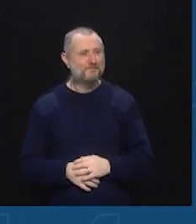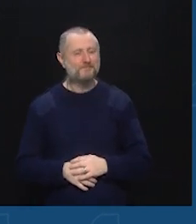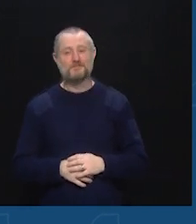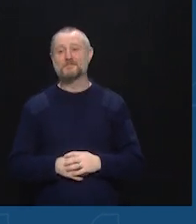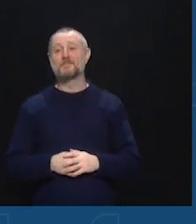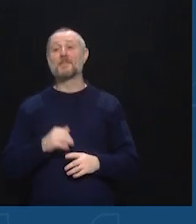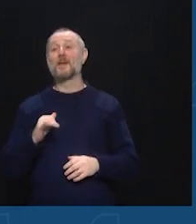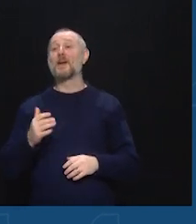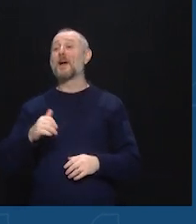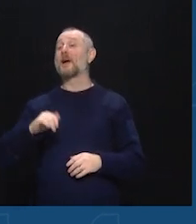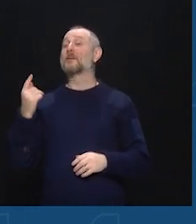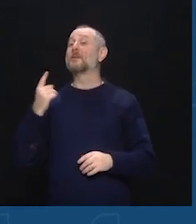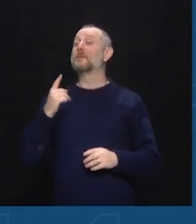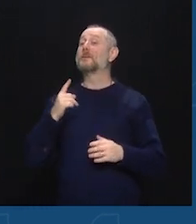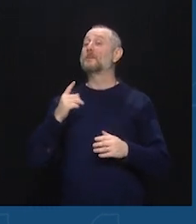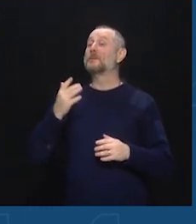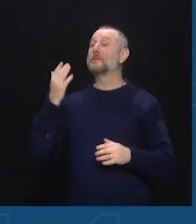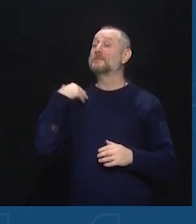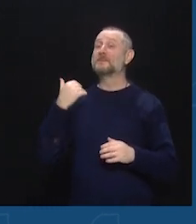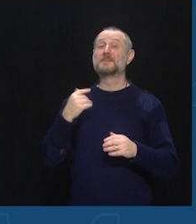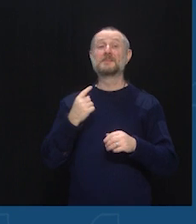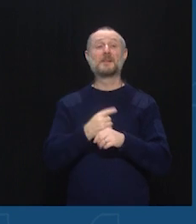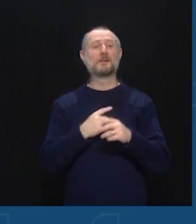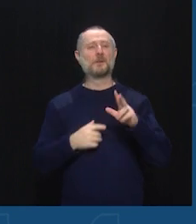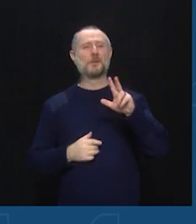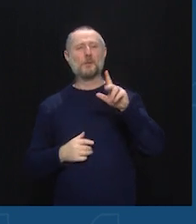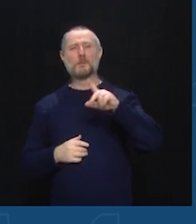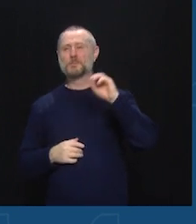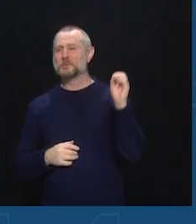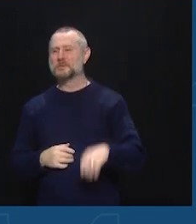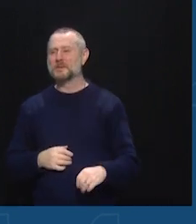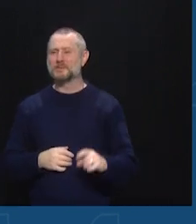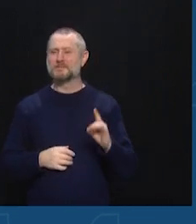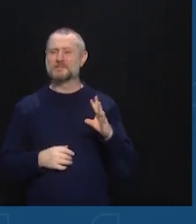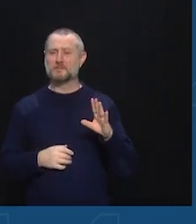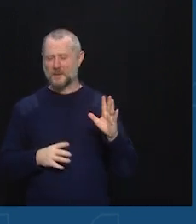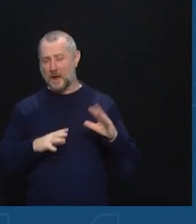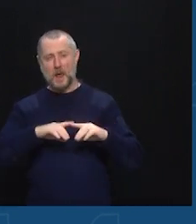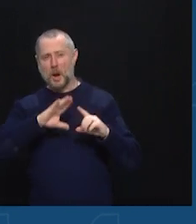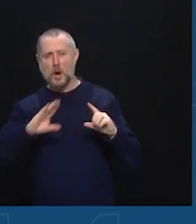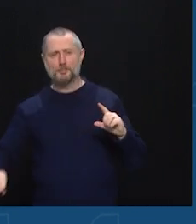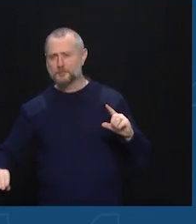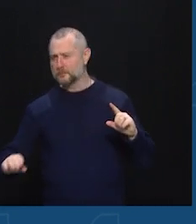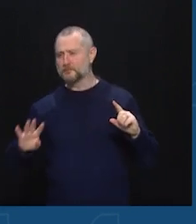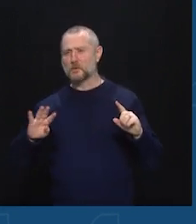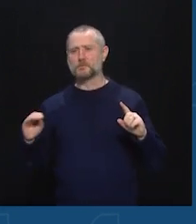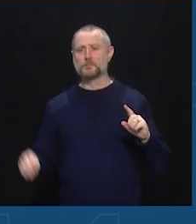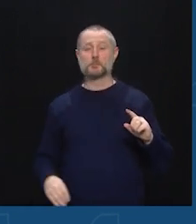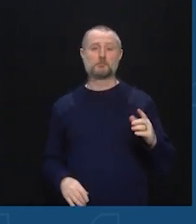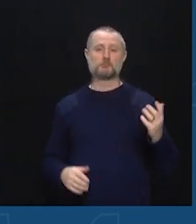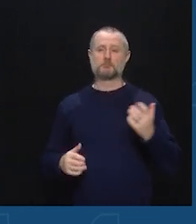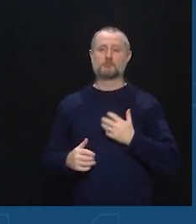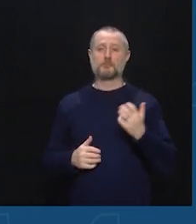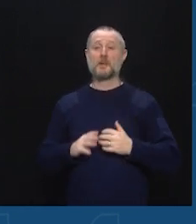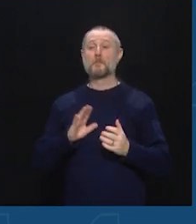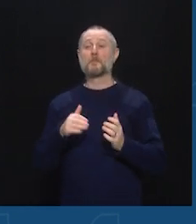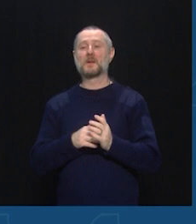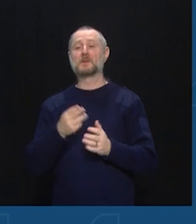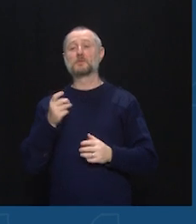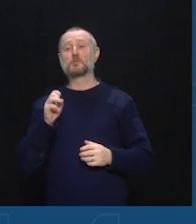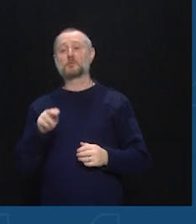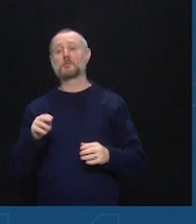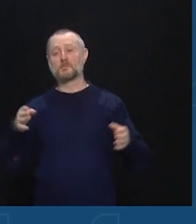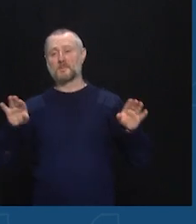was 23%. Again, we're down to 4 from 23%. Mid-Hudson is about 4.6. So this is a